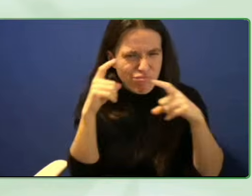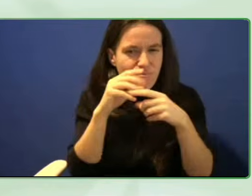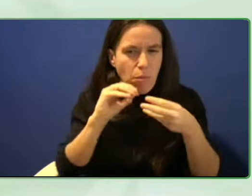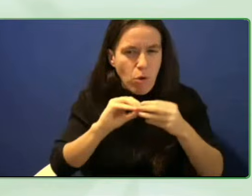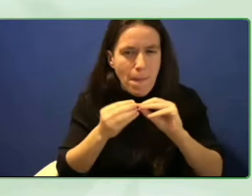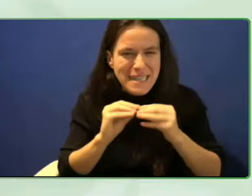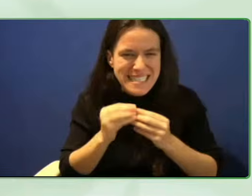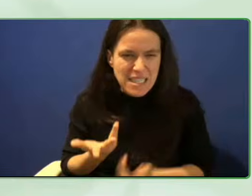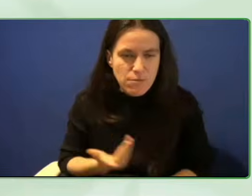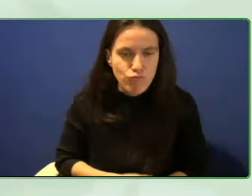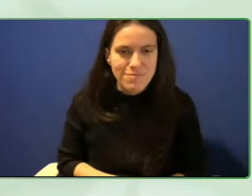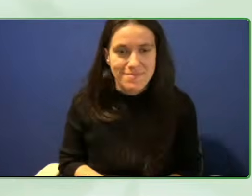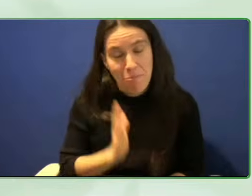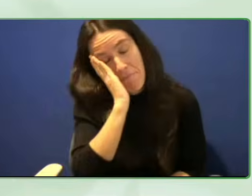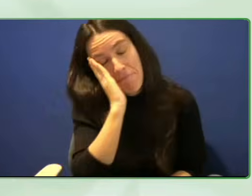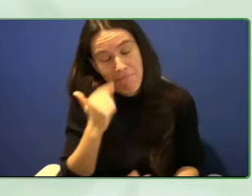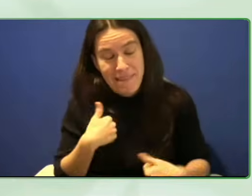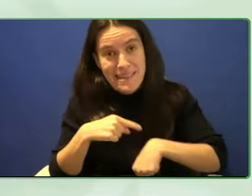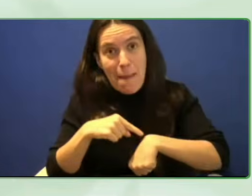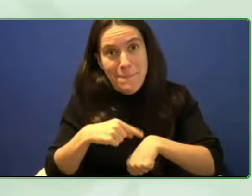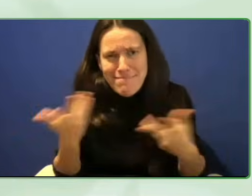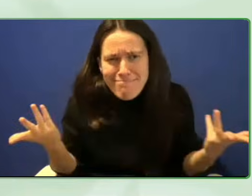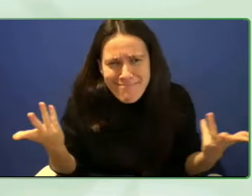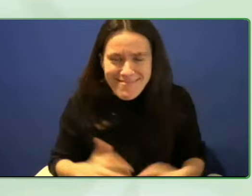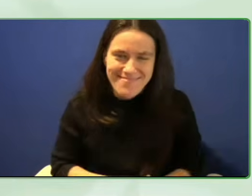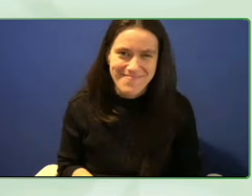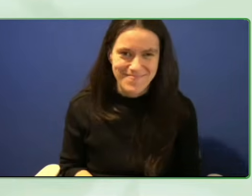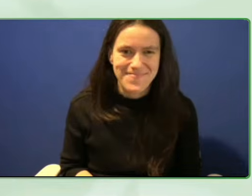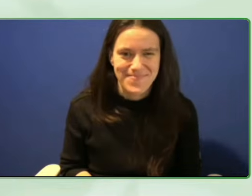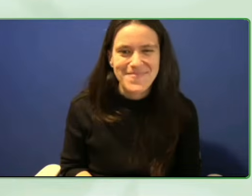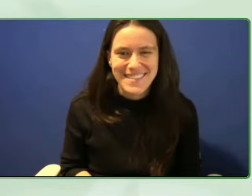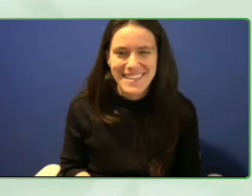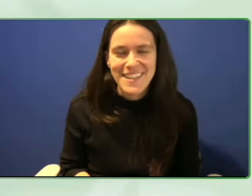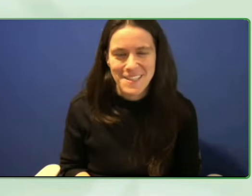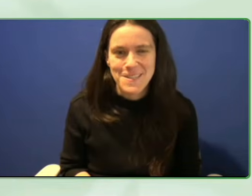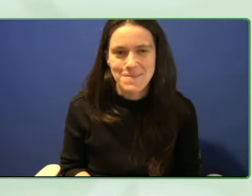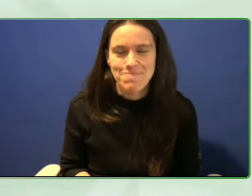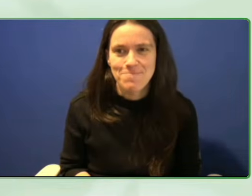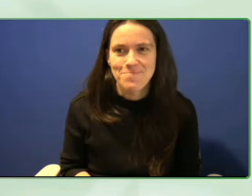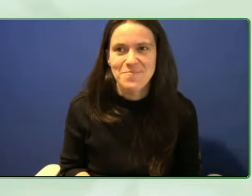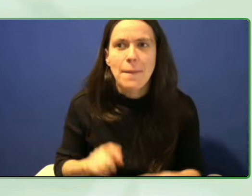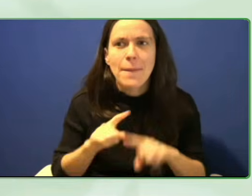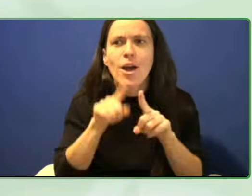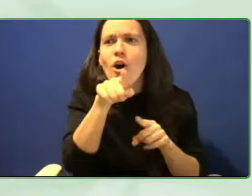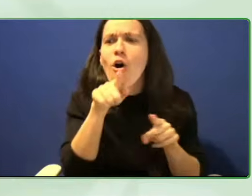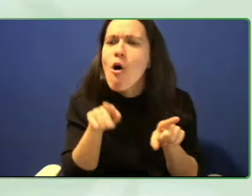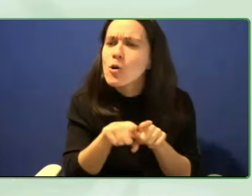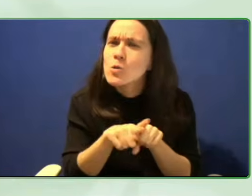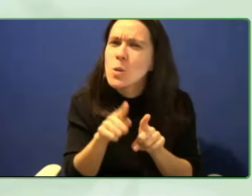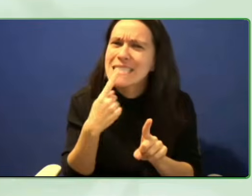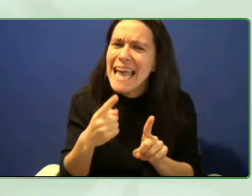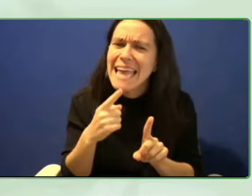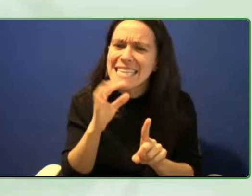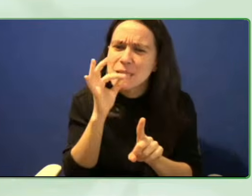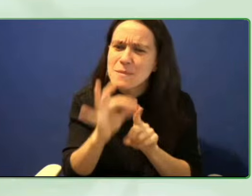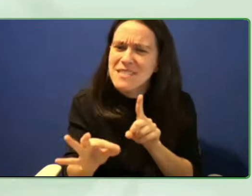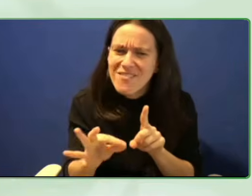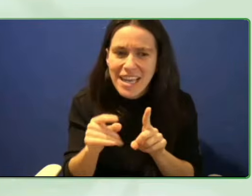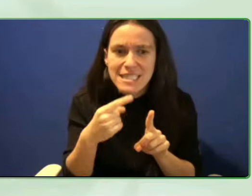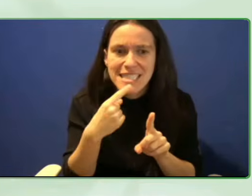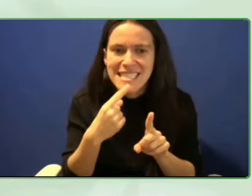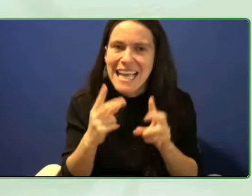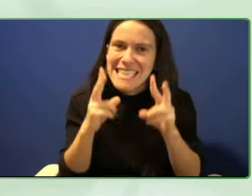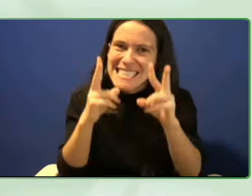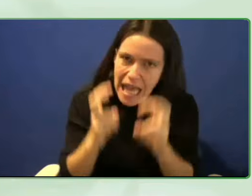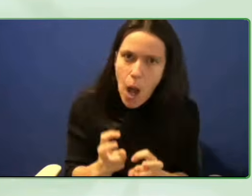sleep? So also, but you specifically made a download, and you're not reliant